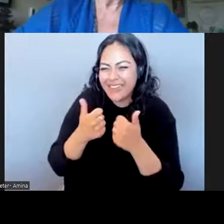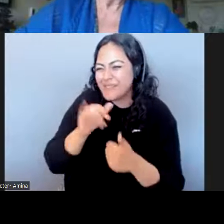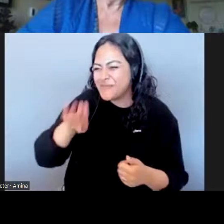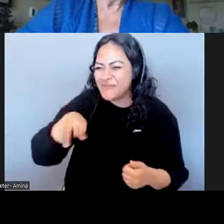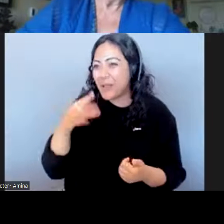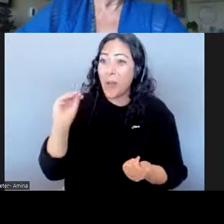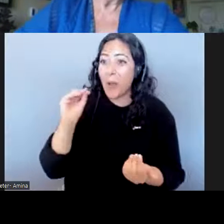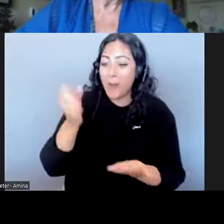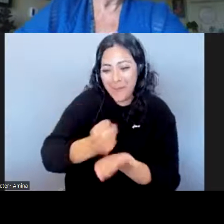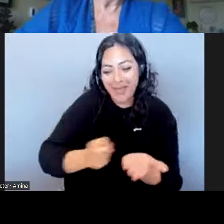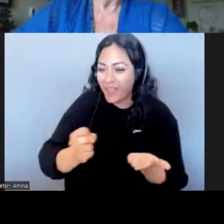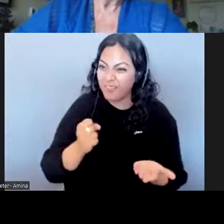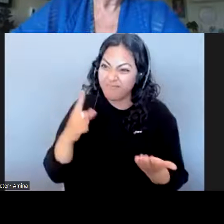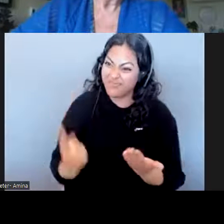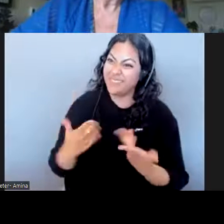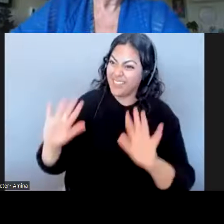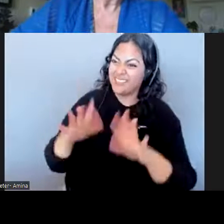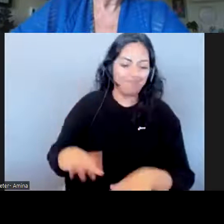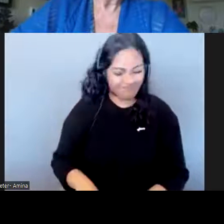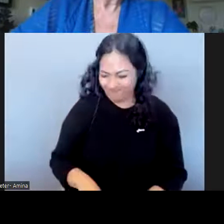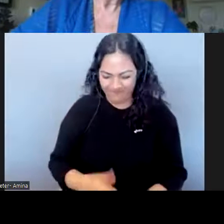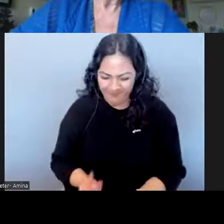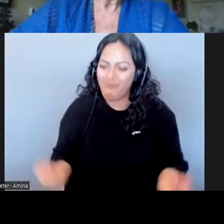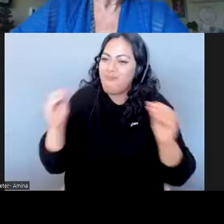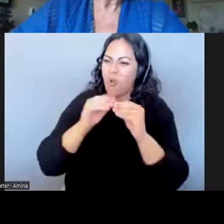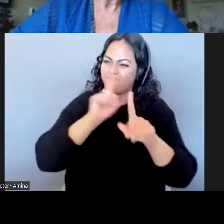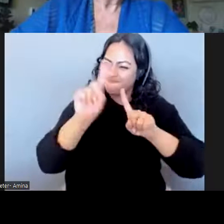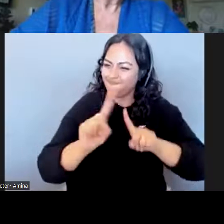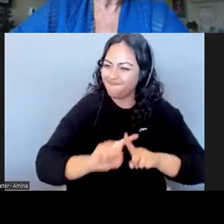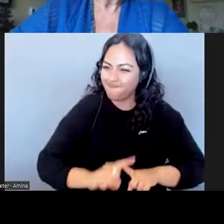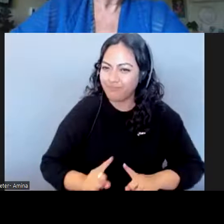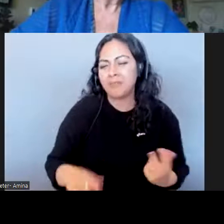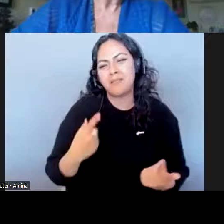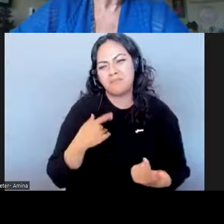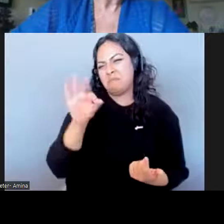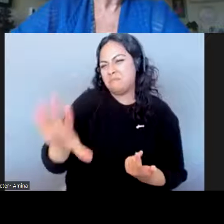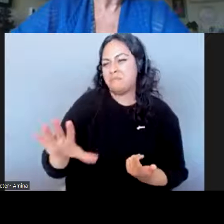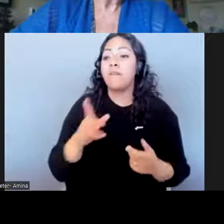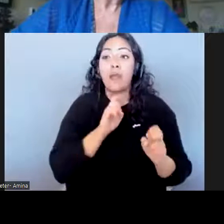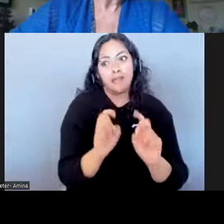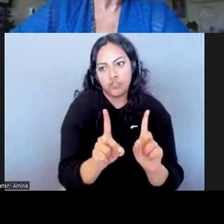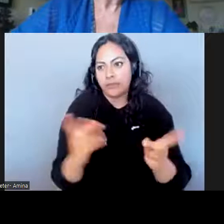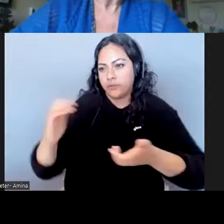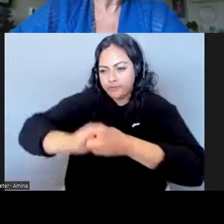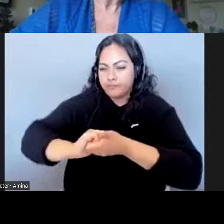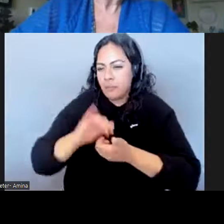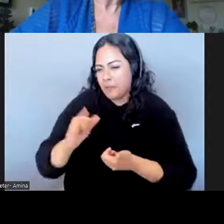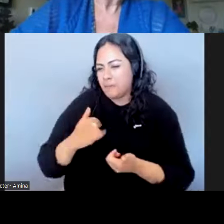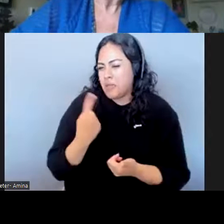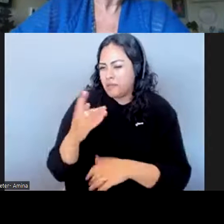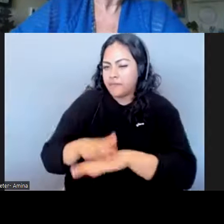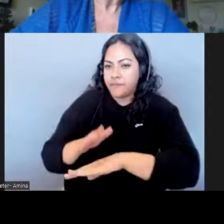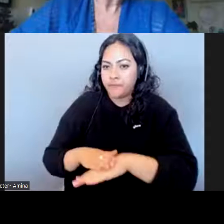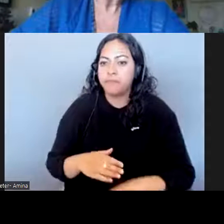other things. And that's just my advice to you for education wise anyway. Thank In you. one of our